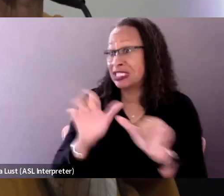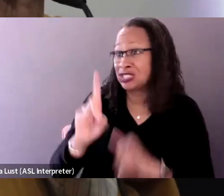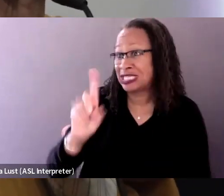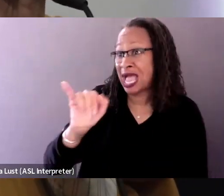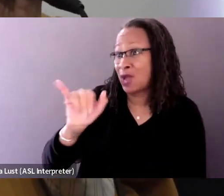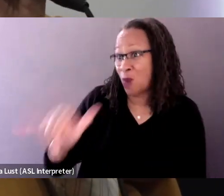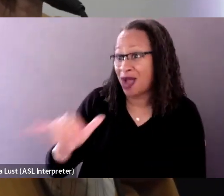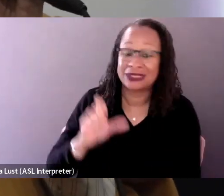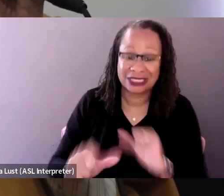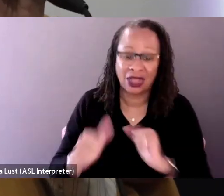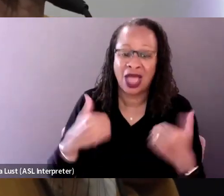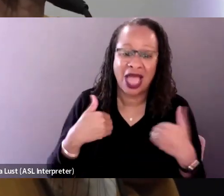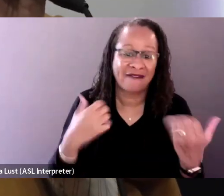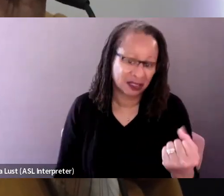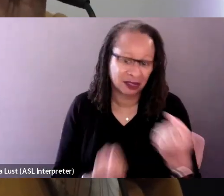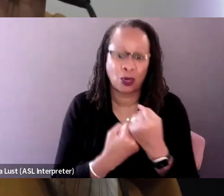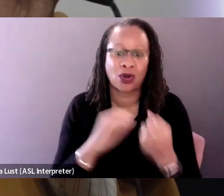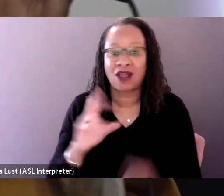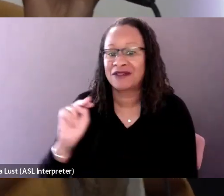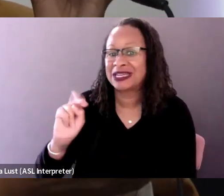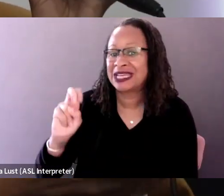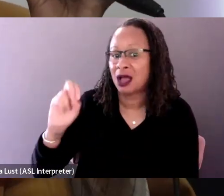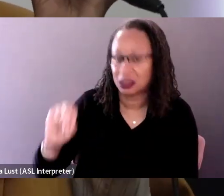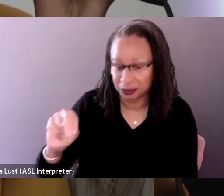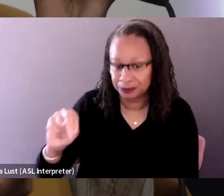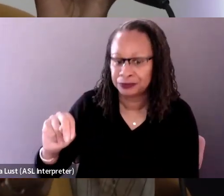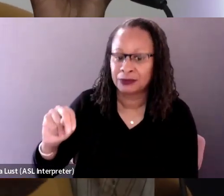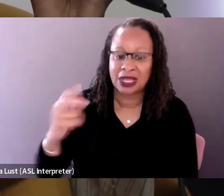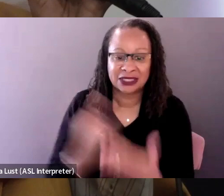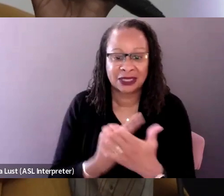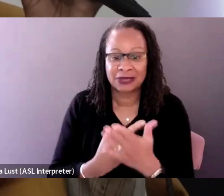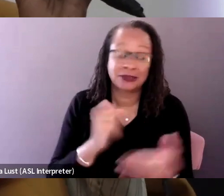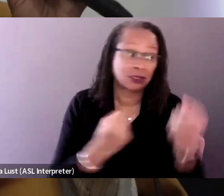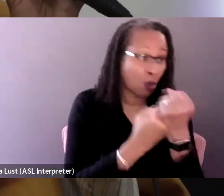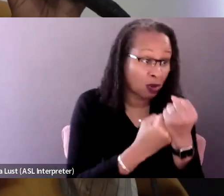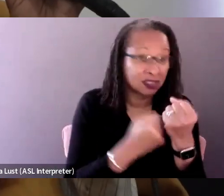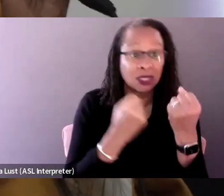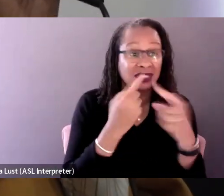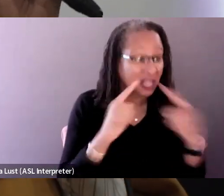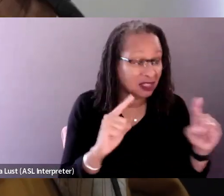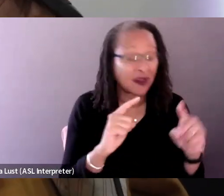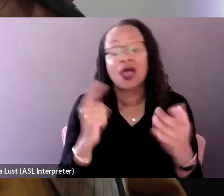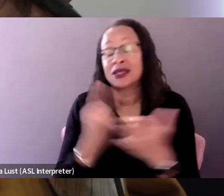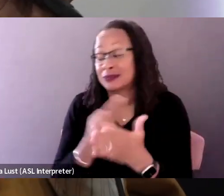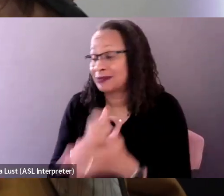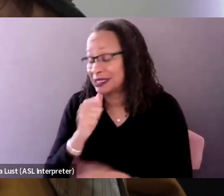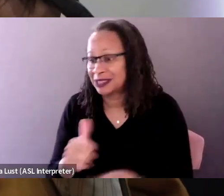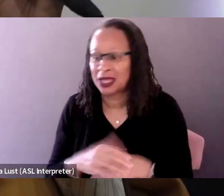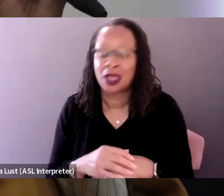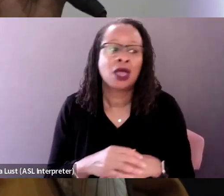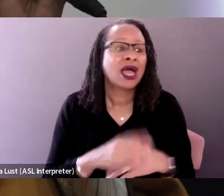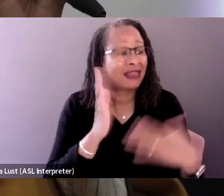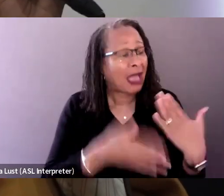having the support of Neon. Sometimes it works for us and sometimes it doesn't. Ultimately it worked for me. Like, if you listen to the